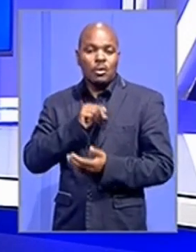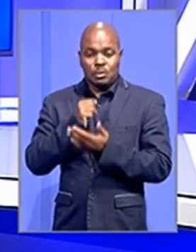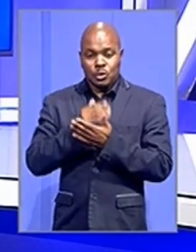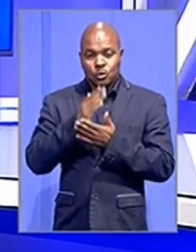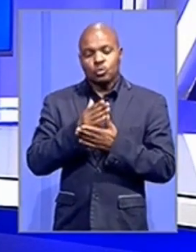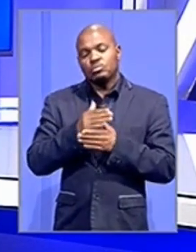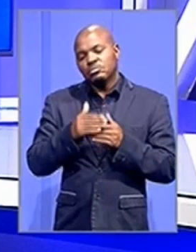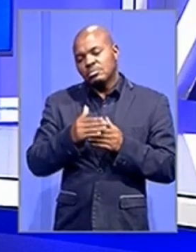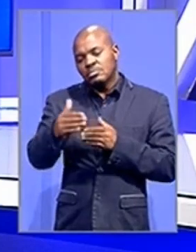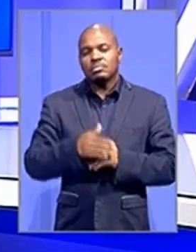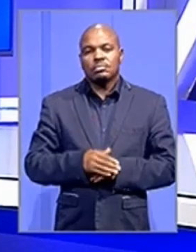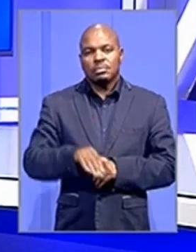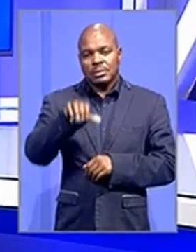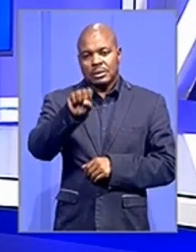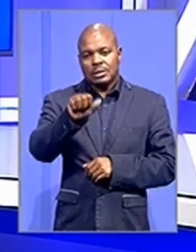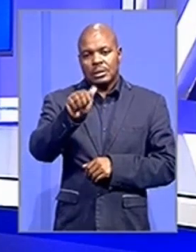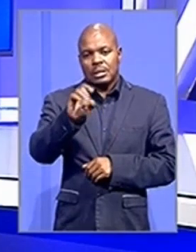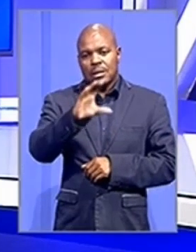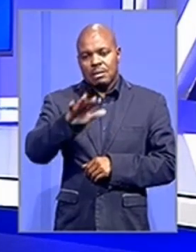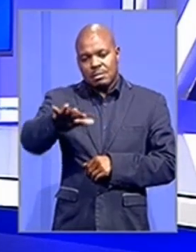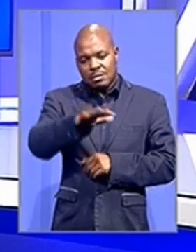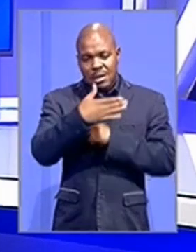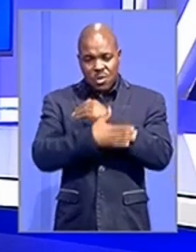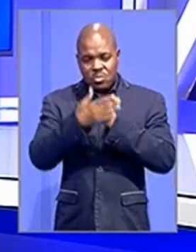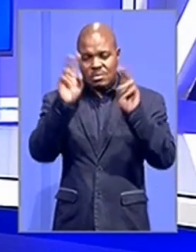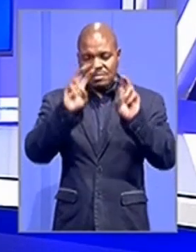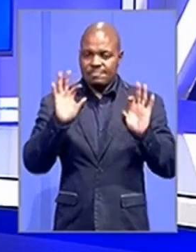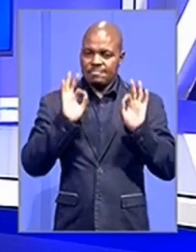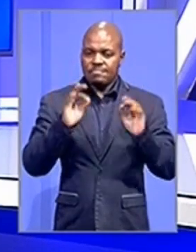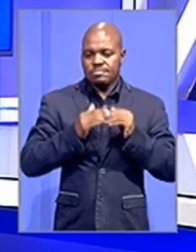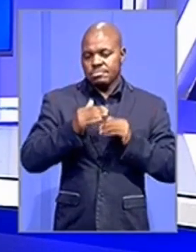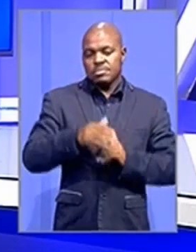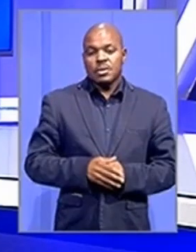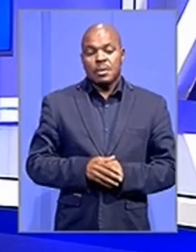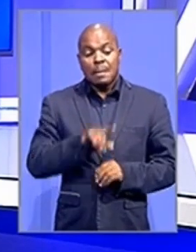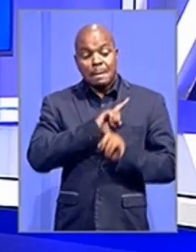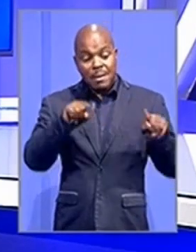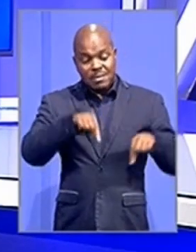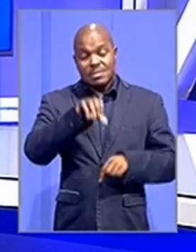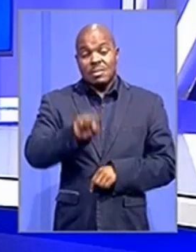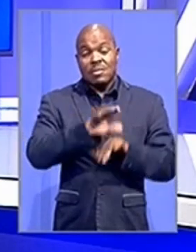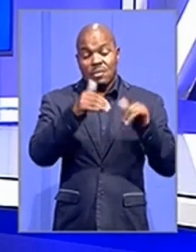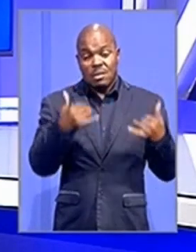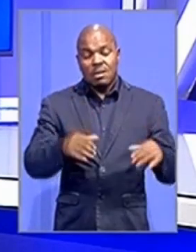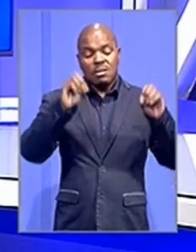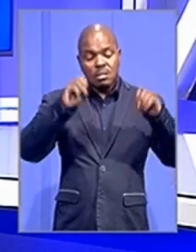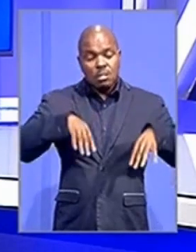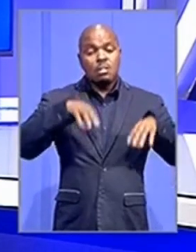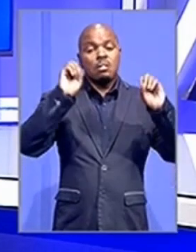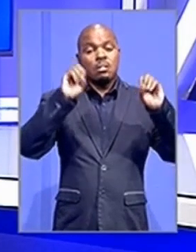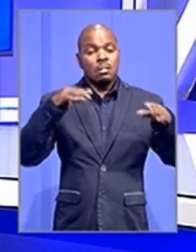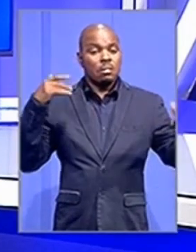ya mohlagase wo o botega go tikologong ya SADC se setla ge naga e lebanego le go kgaoga kgaoga